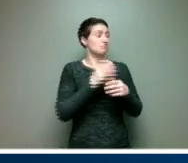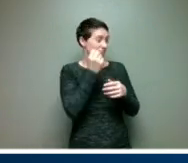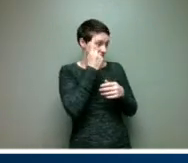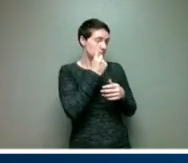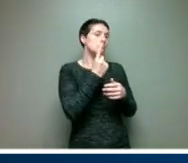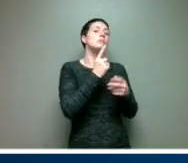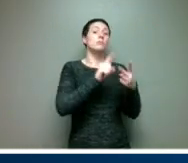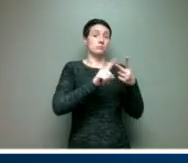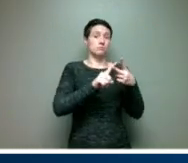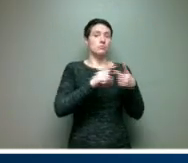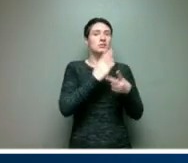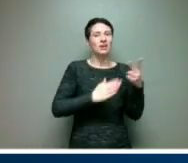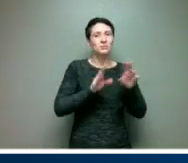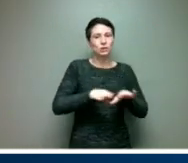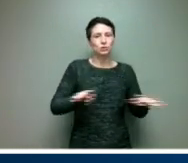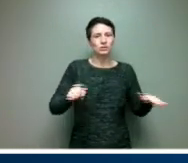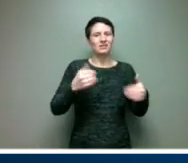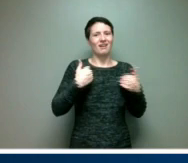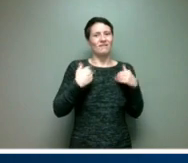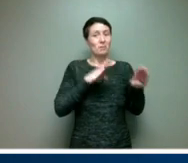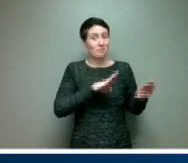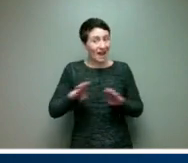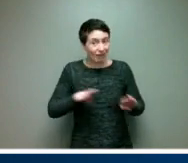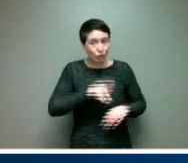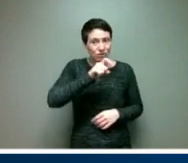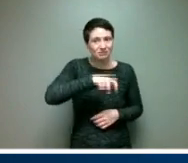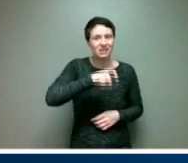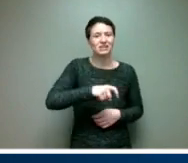attention. Giving them a tablet